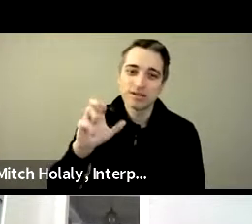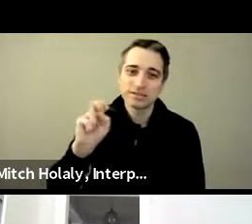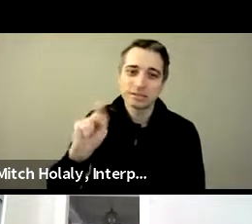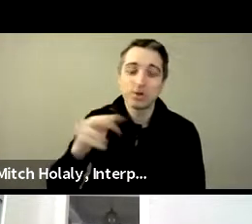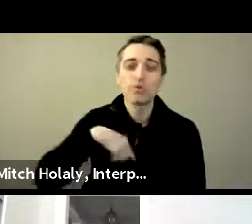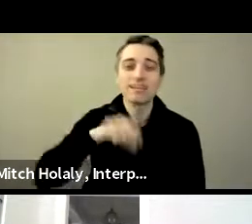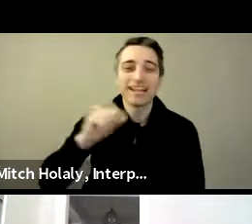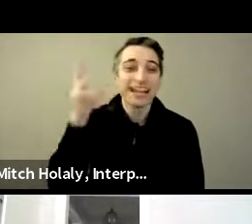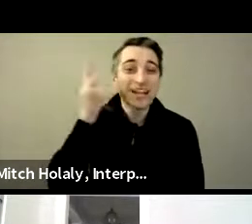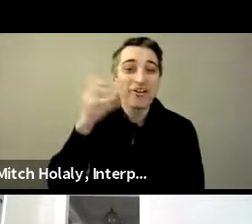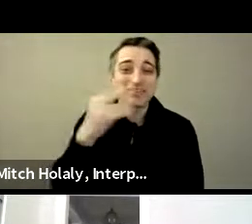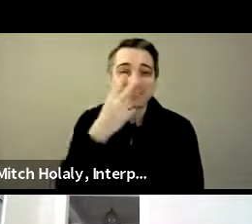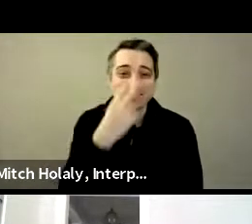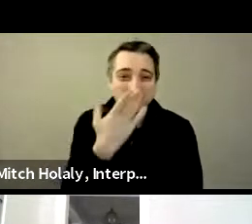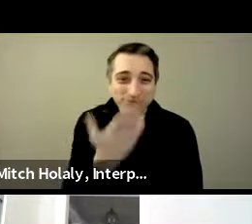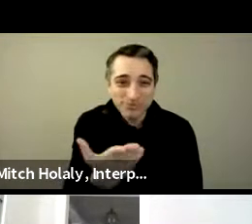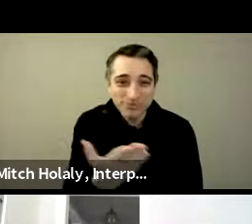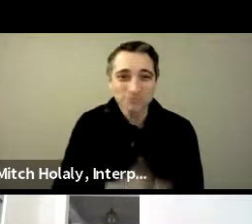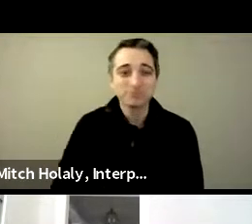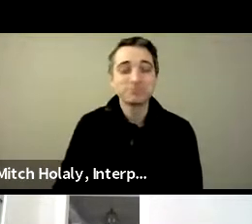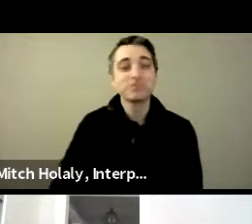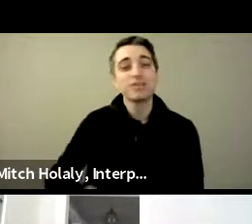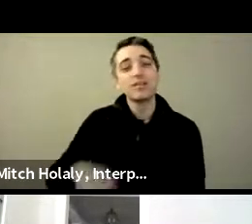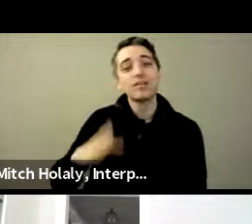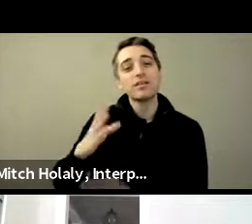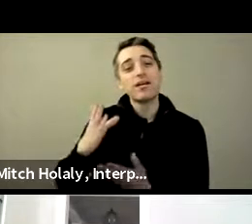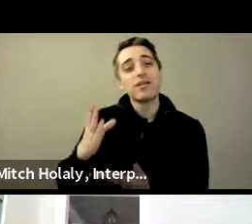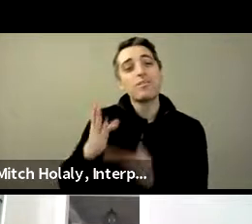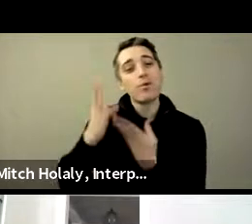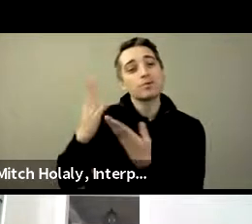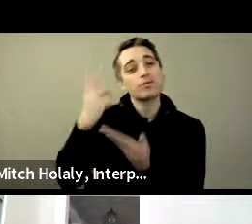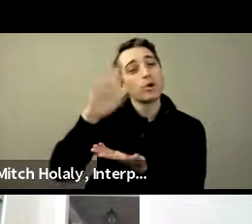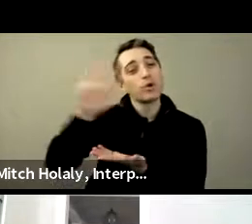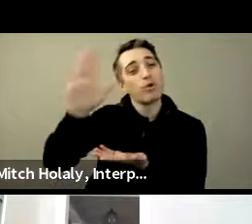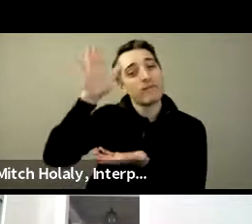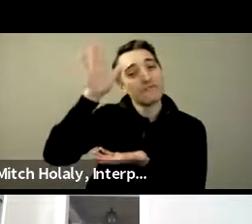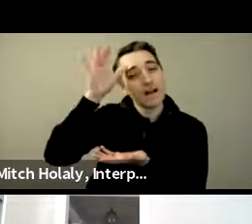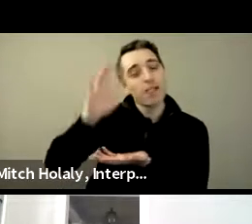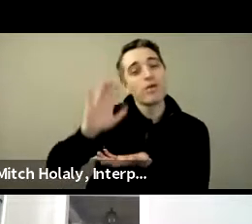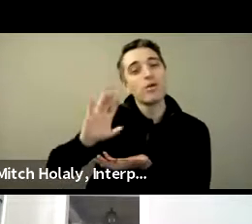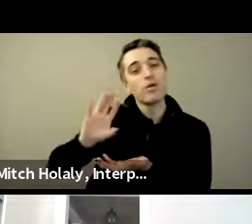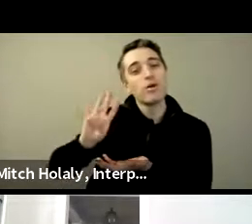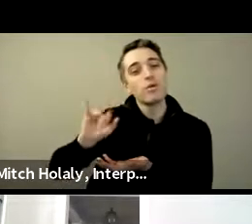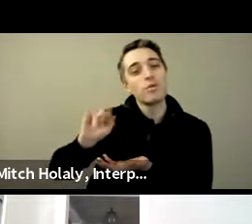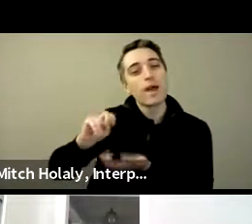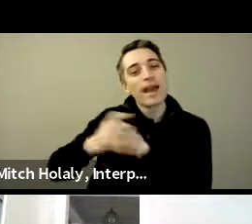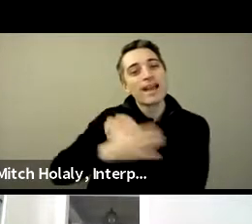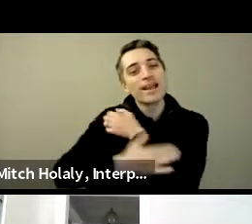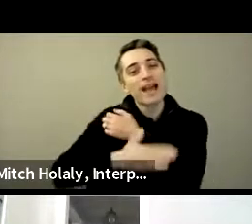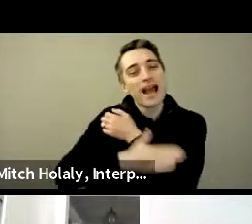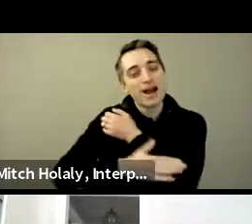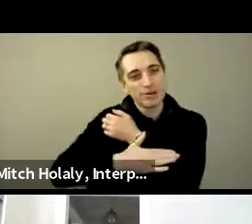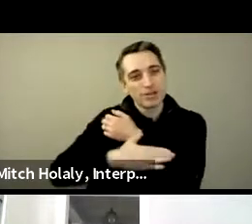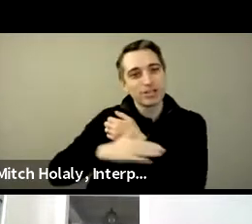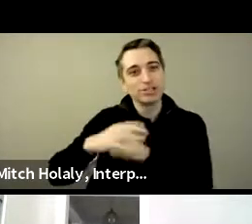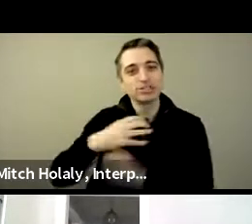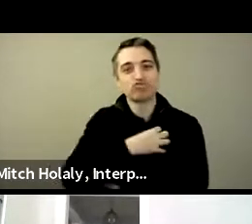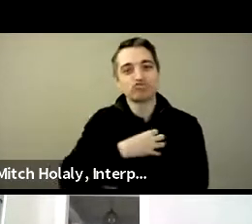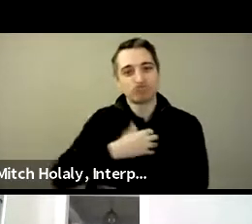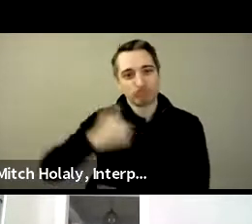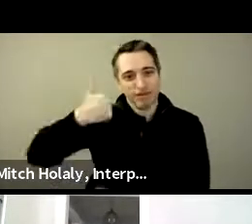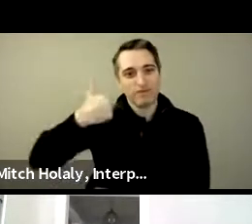see you. The resolution and tribute to your father, Wayne County Sheriff Benny Napoleon, will be read by Commissioner Combs.